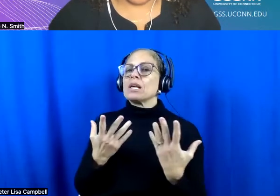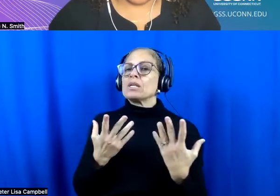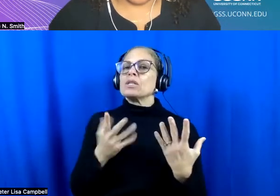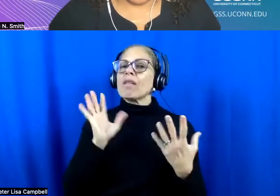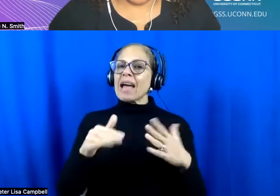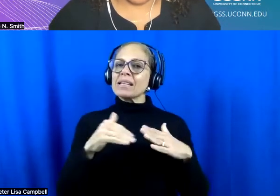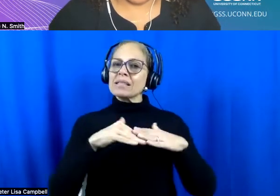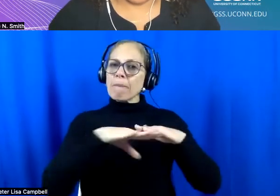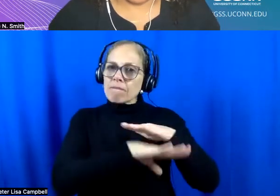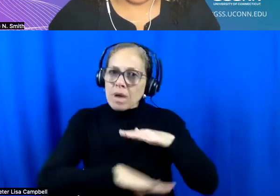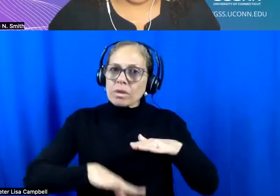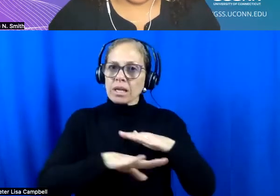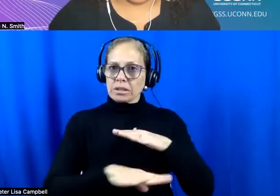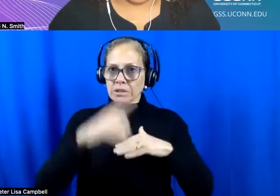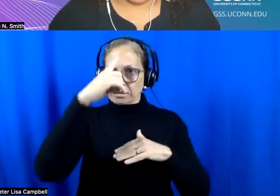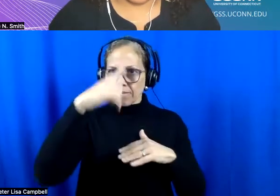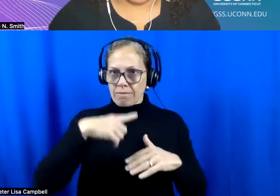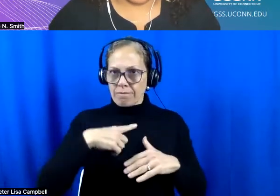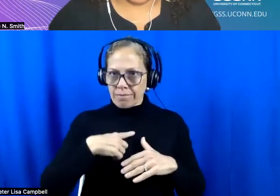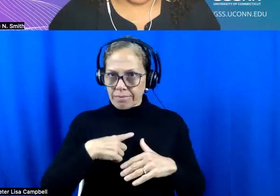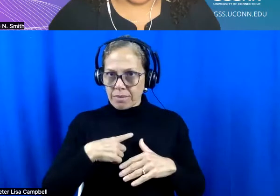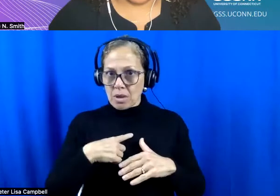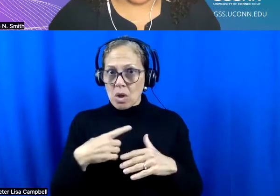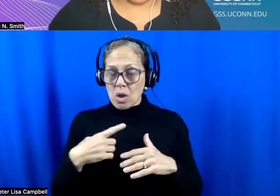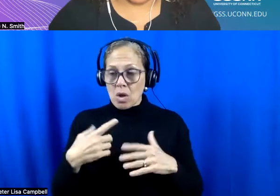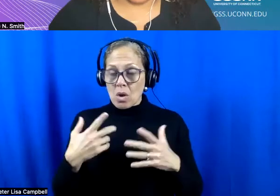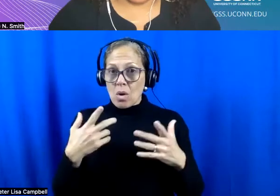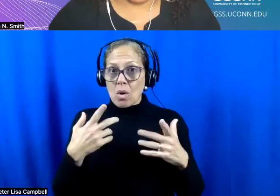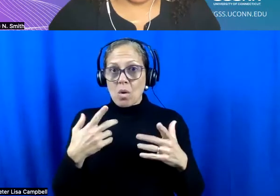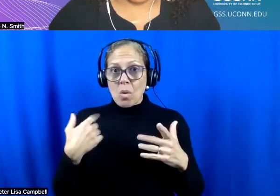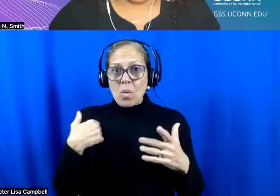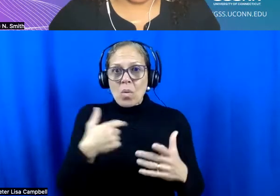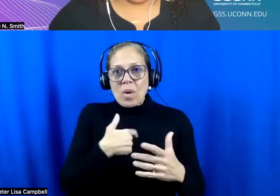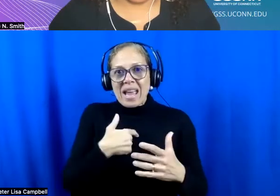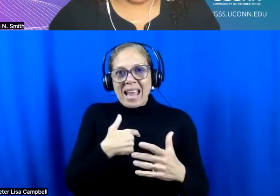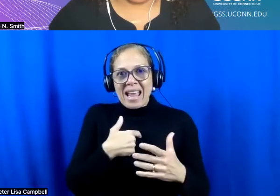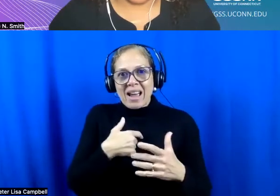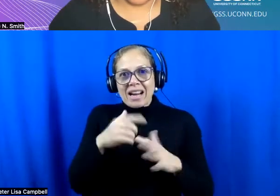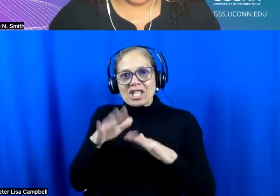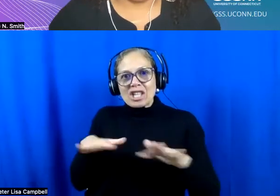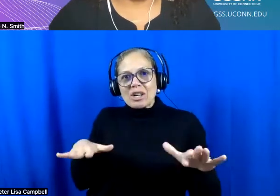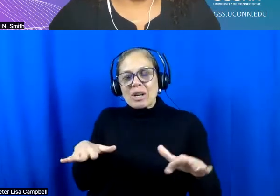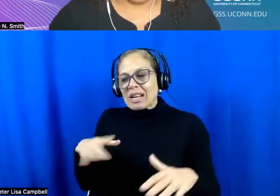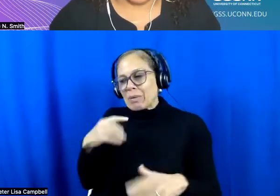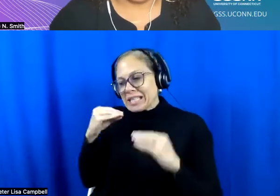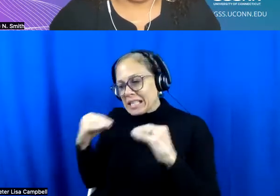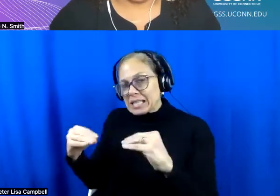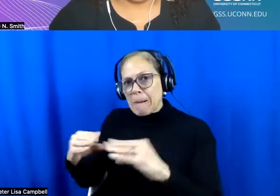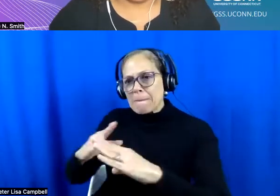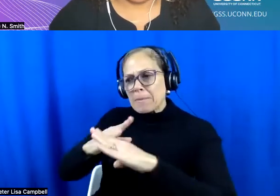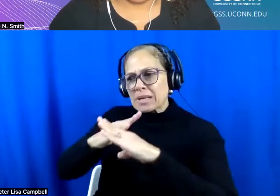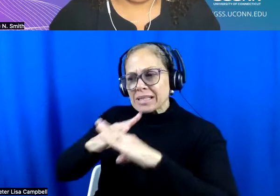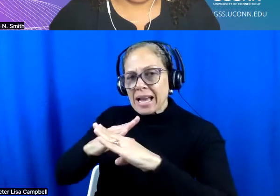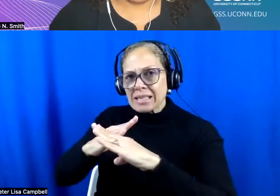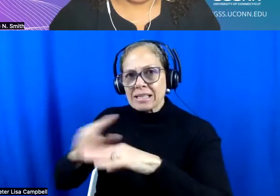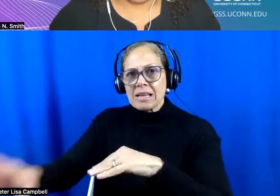because we're taught as children to protect the family at all costs, no matter what.